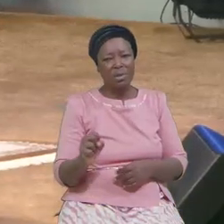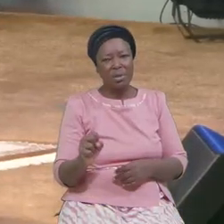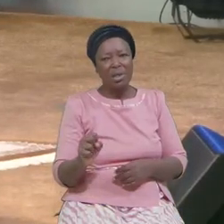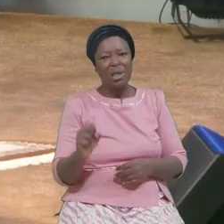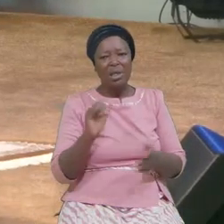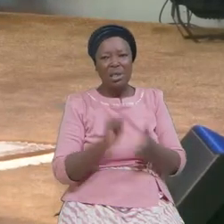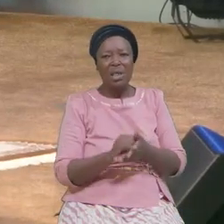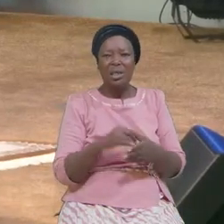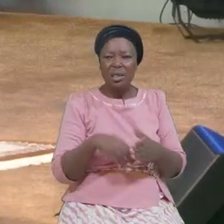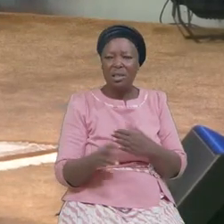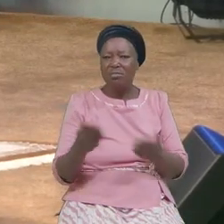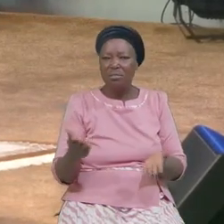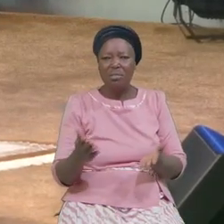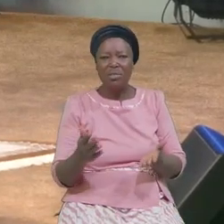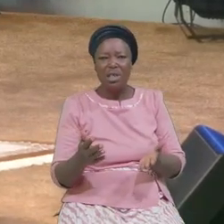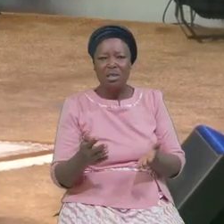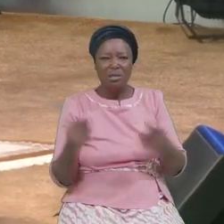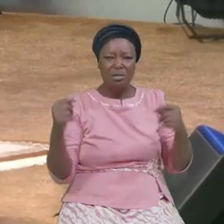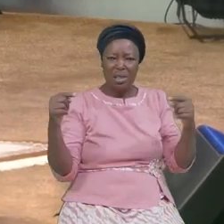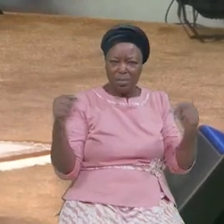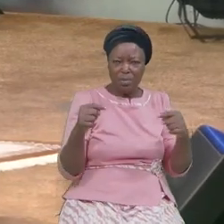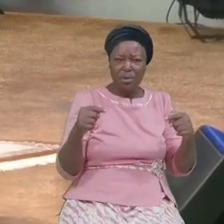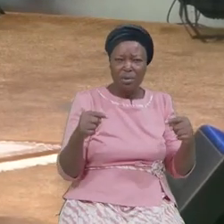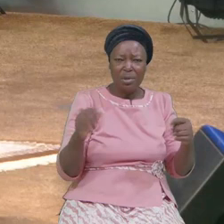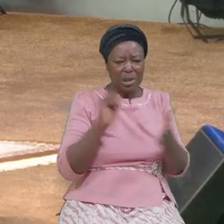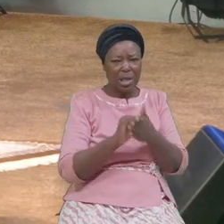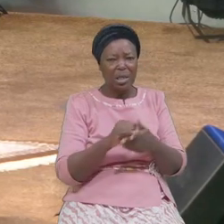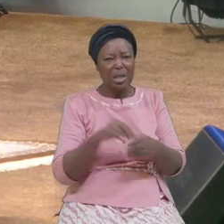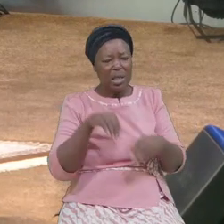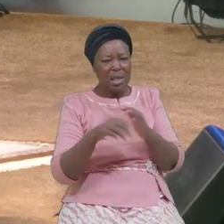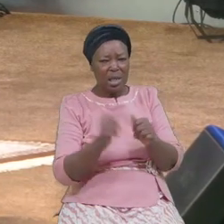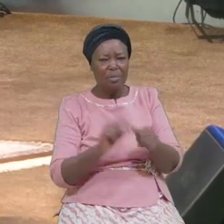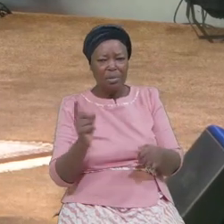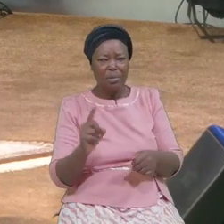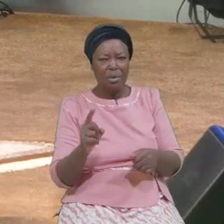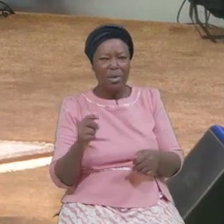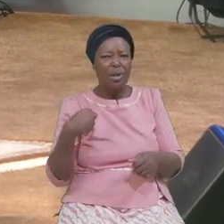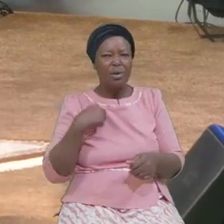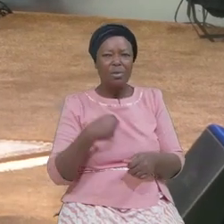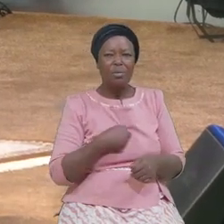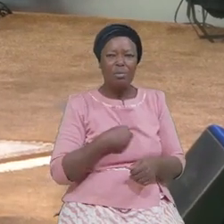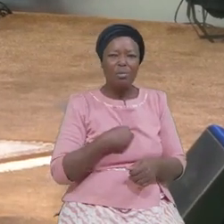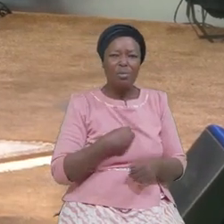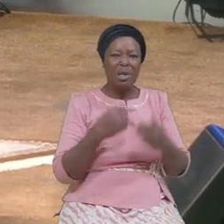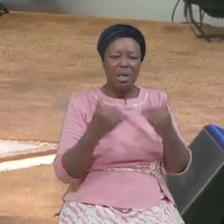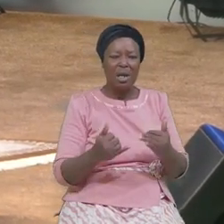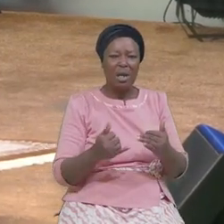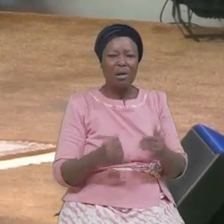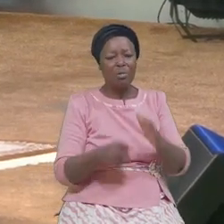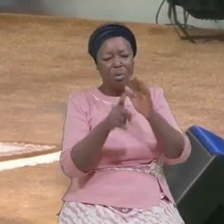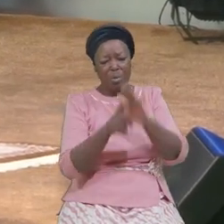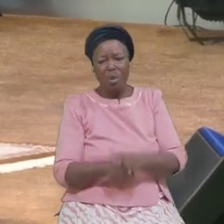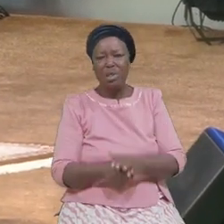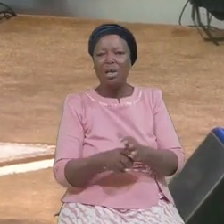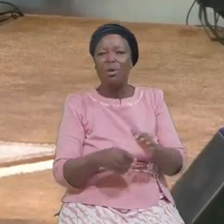conspiracy everywhere at every point we're not to intimidate a particular person, and